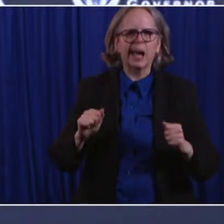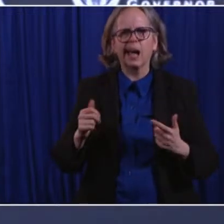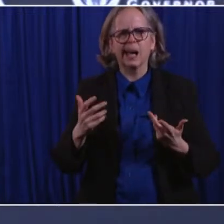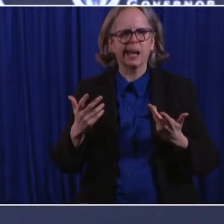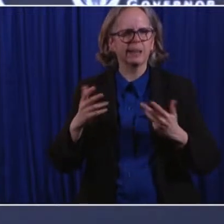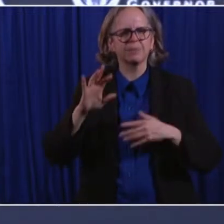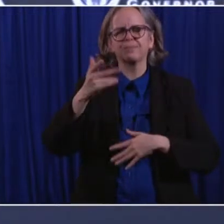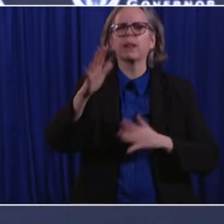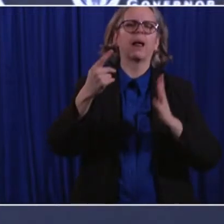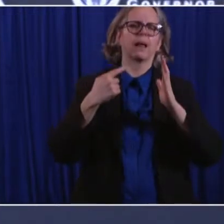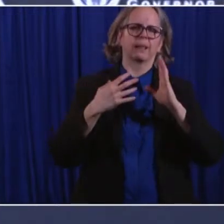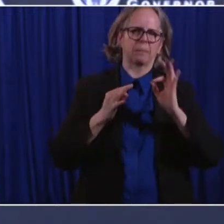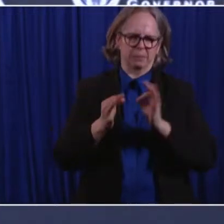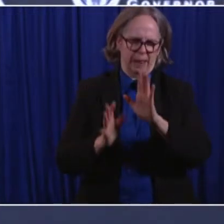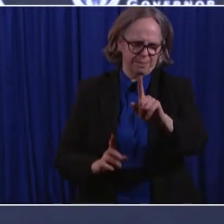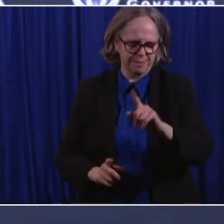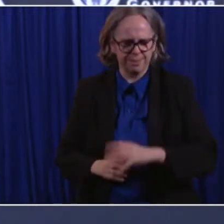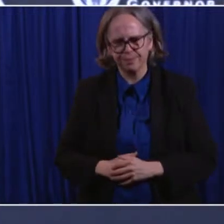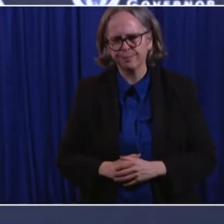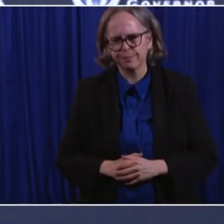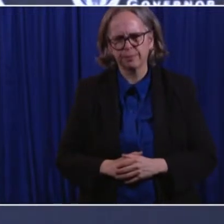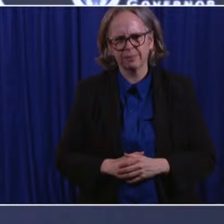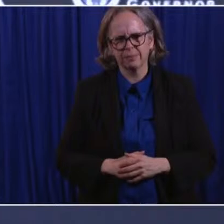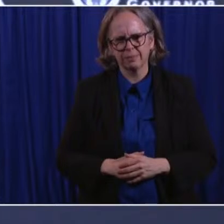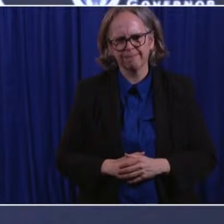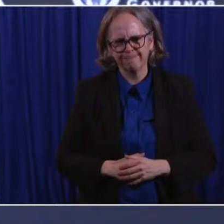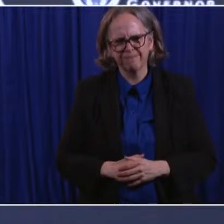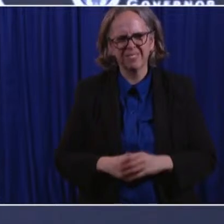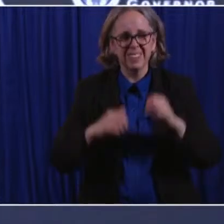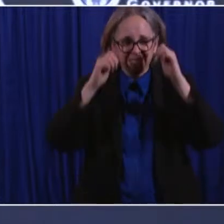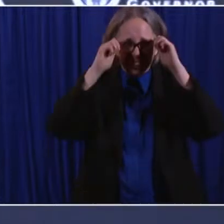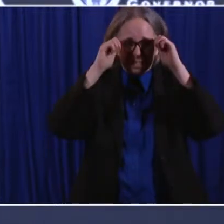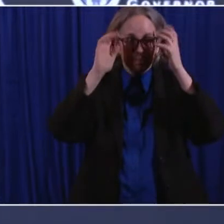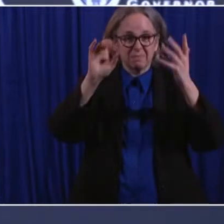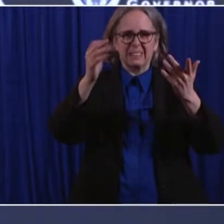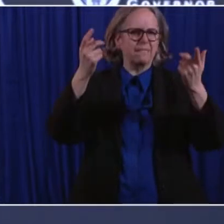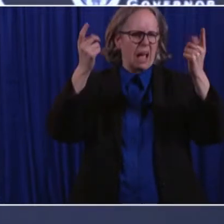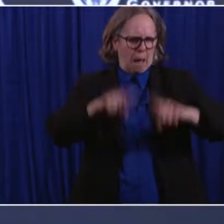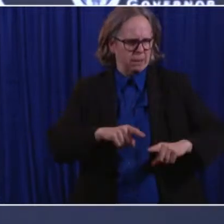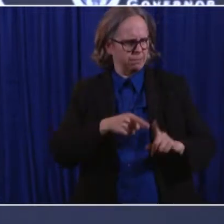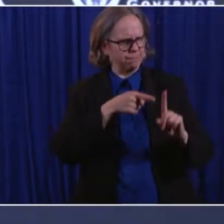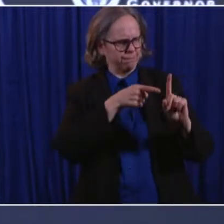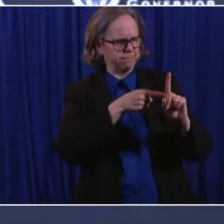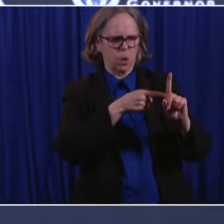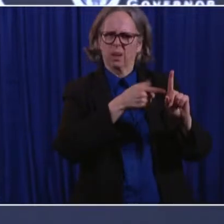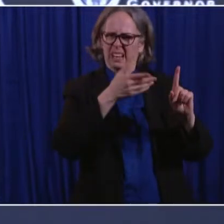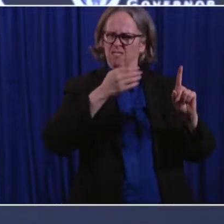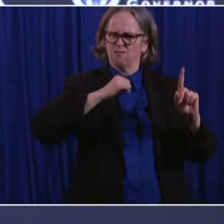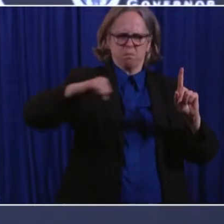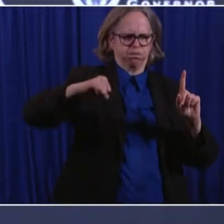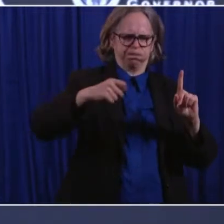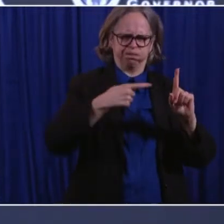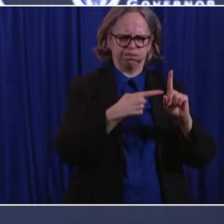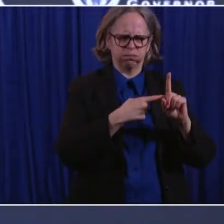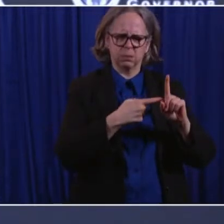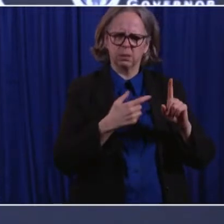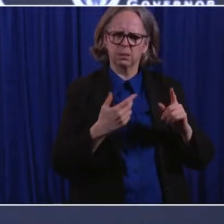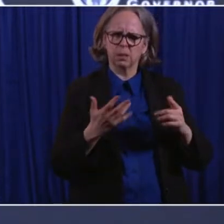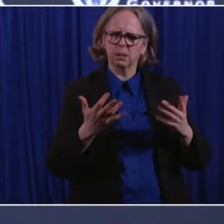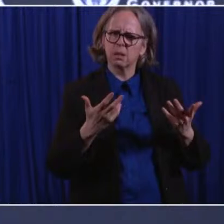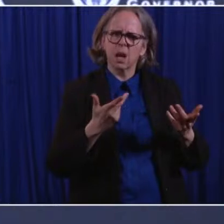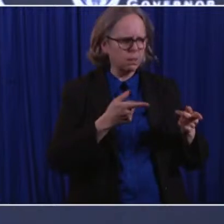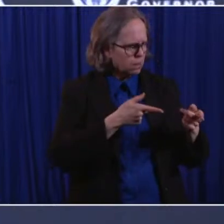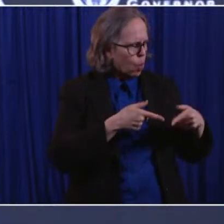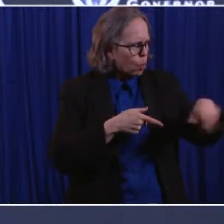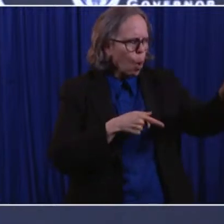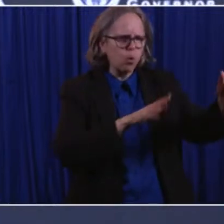if someone has a hesitancy, I would suggest that they talk to their doctor, their health provider. That's the best